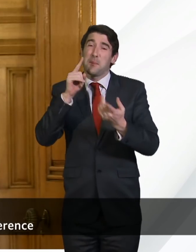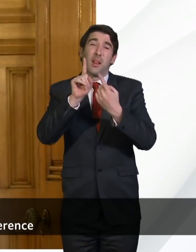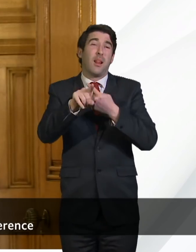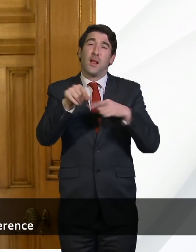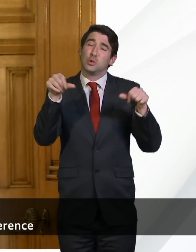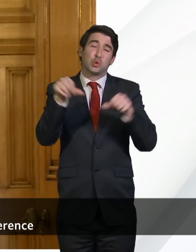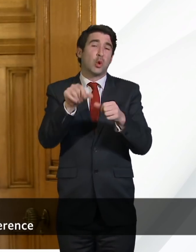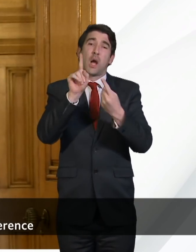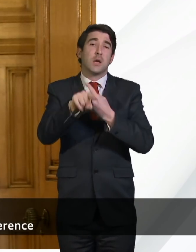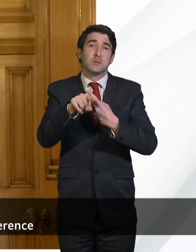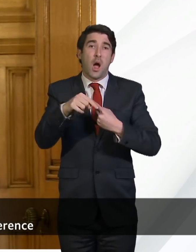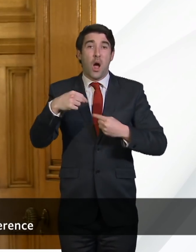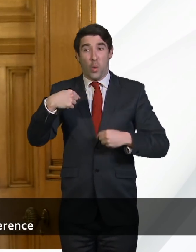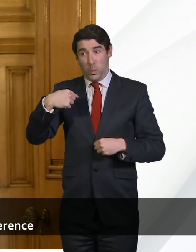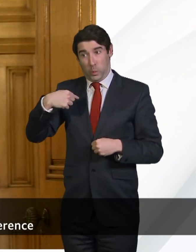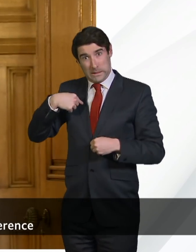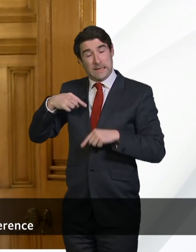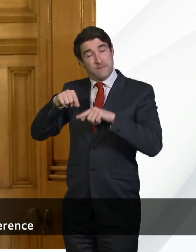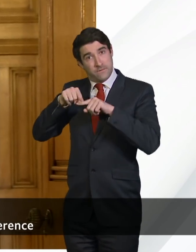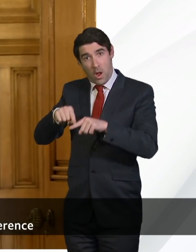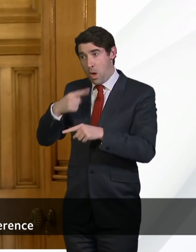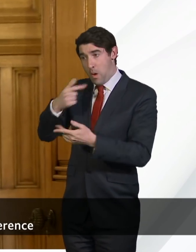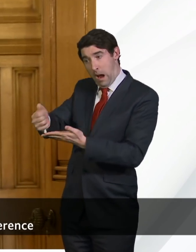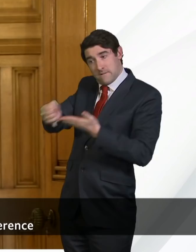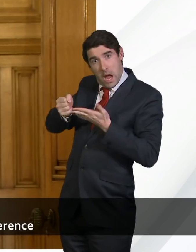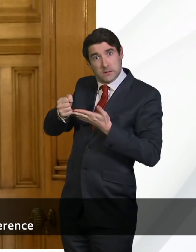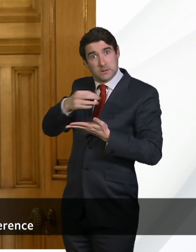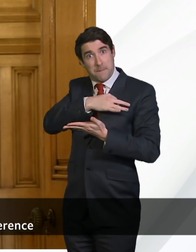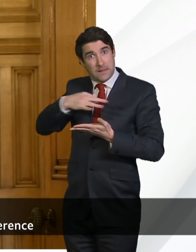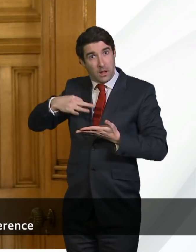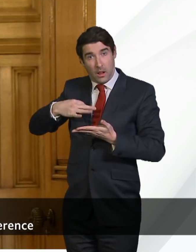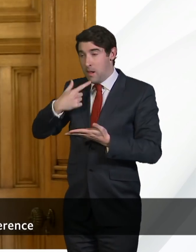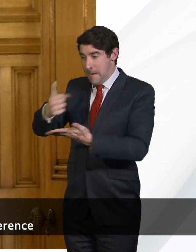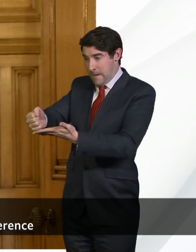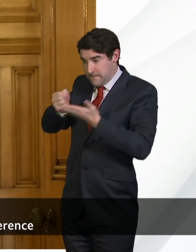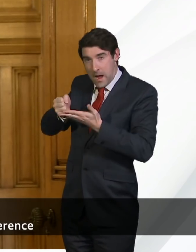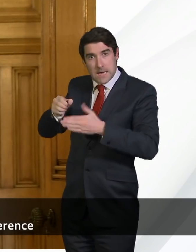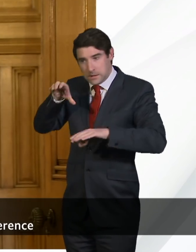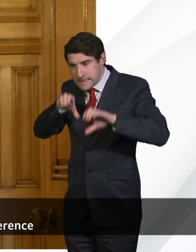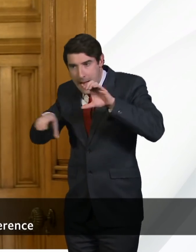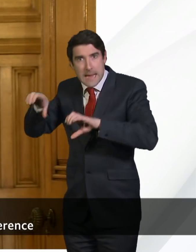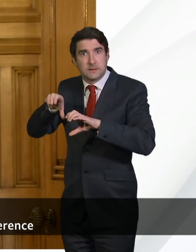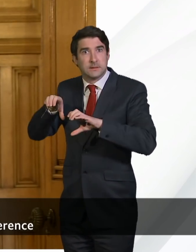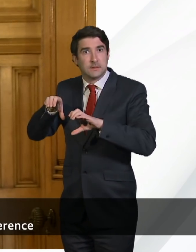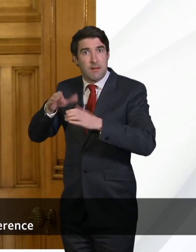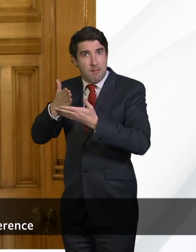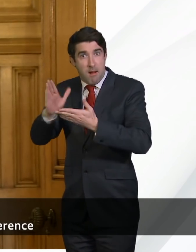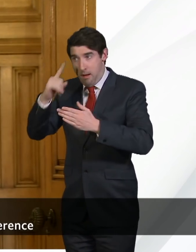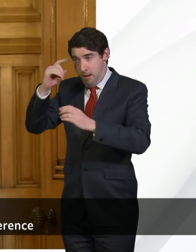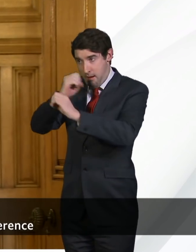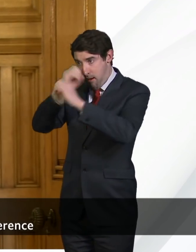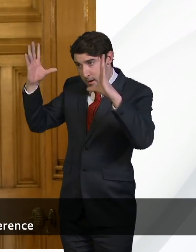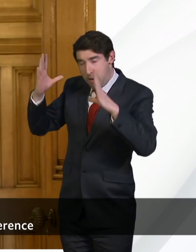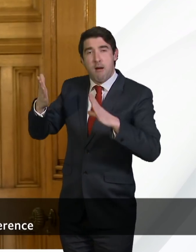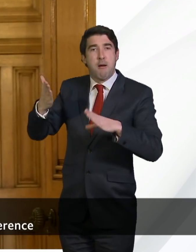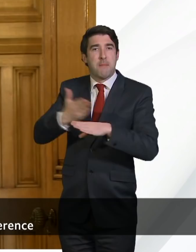this point. But just remember, I think the focus, and we don't want to see any distraction from that, as we look forward to the long bank holiday weekend,